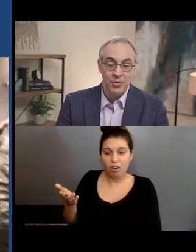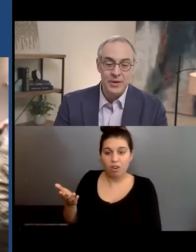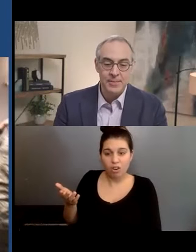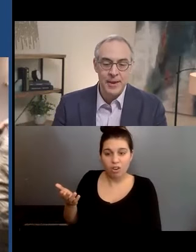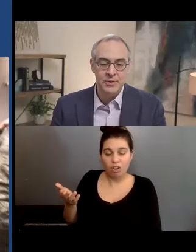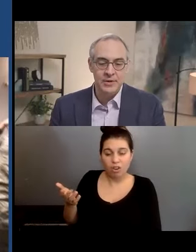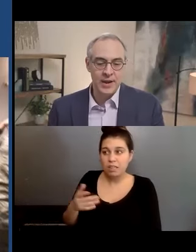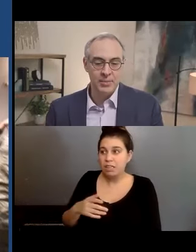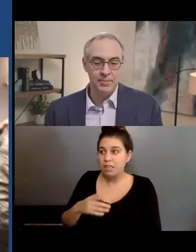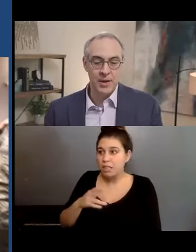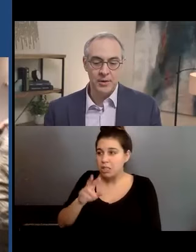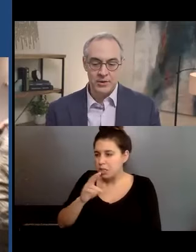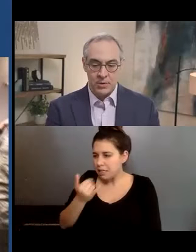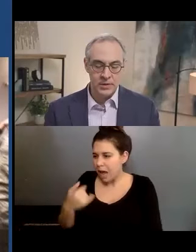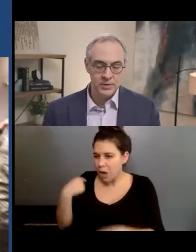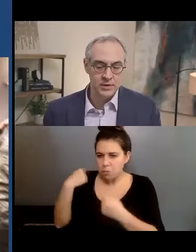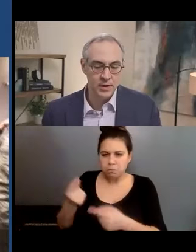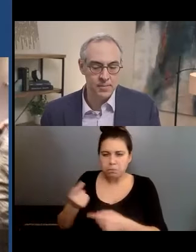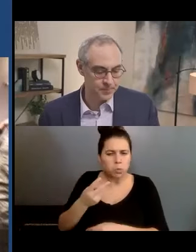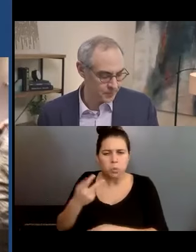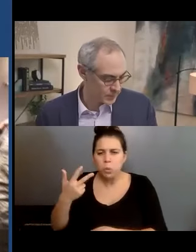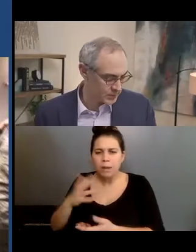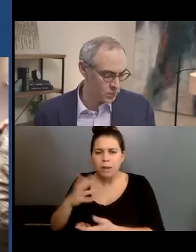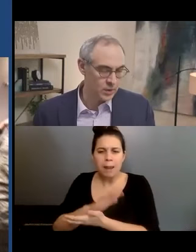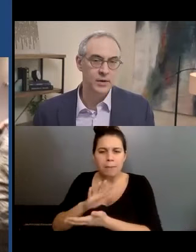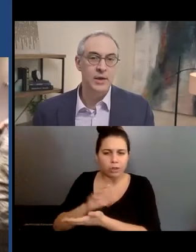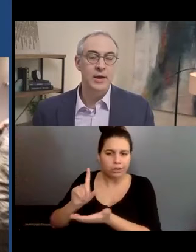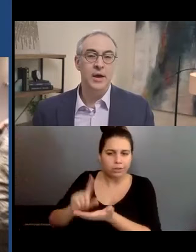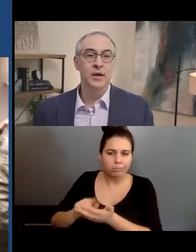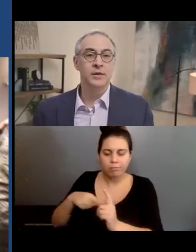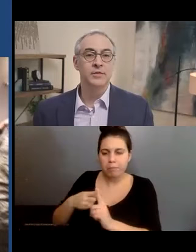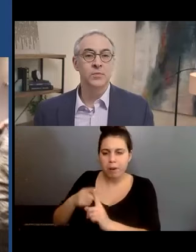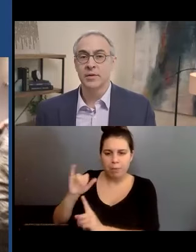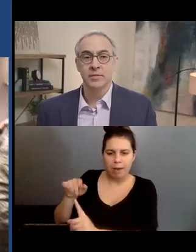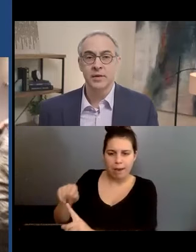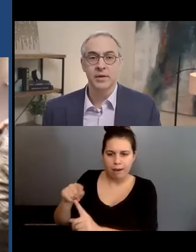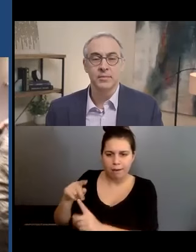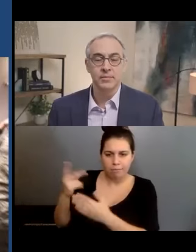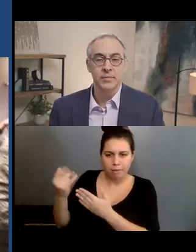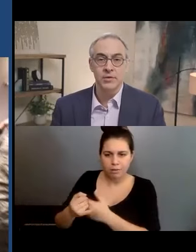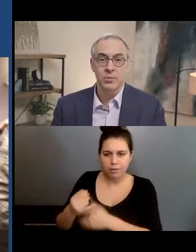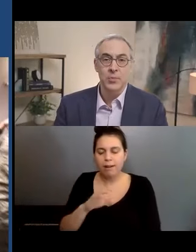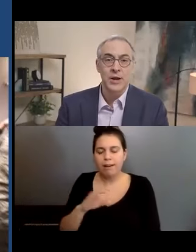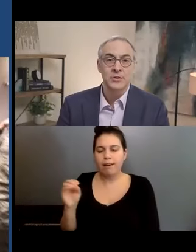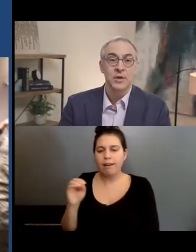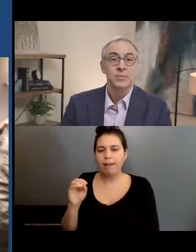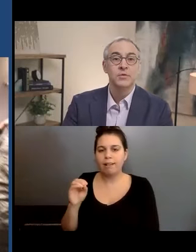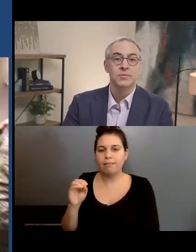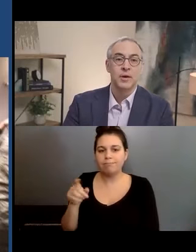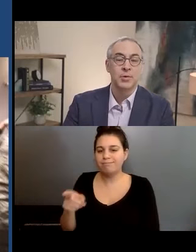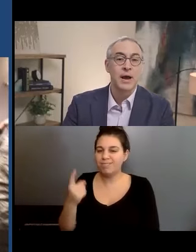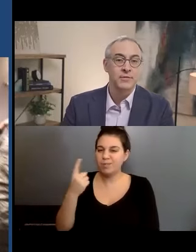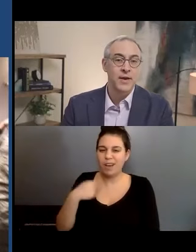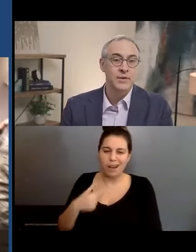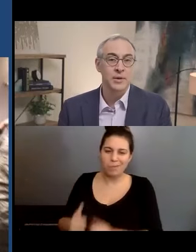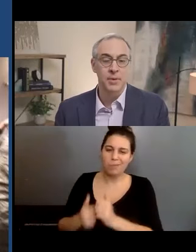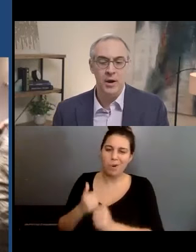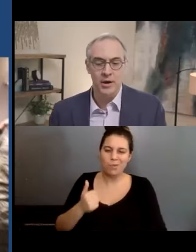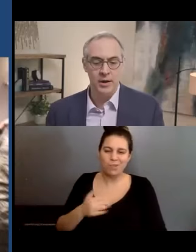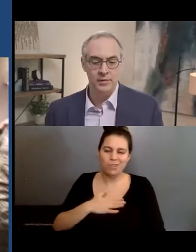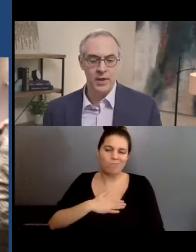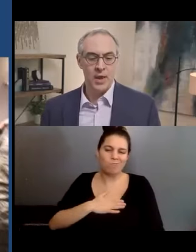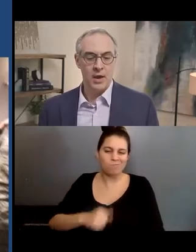or 3 papers have now been published. This one is one of the is one of the projects I'm most proud of having